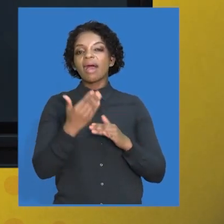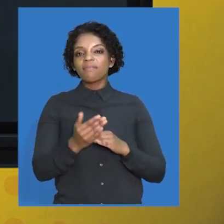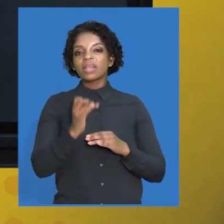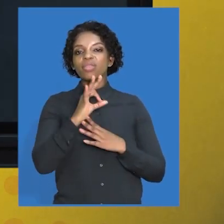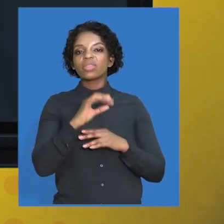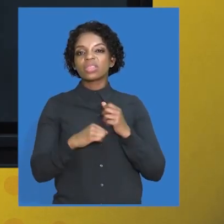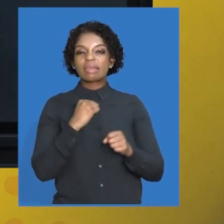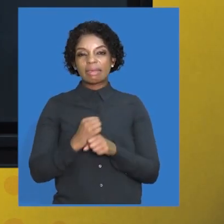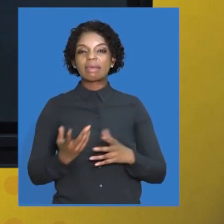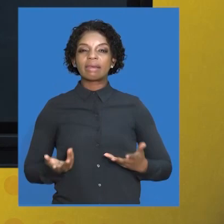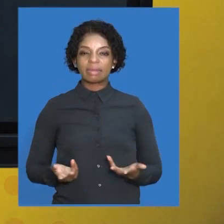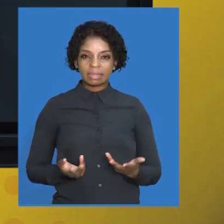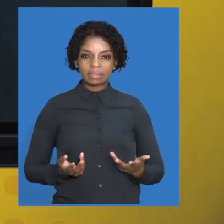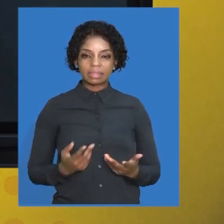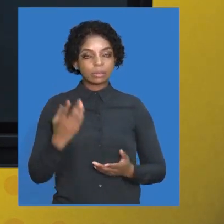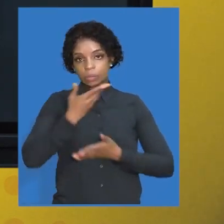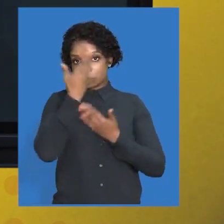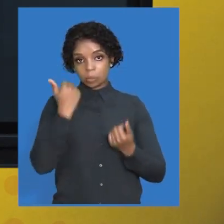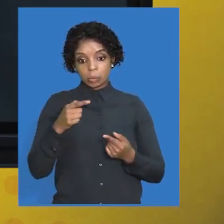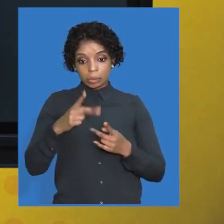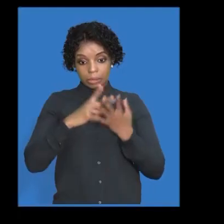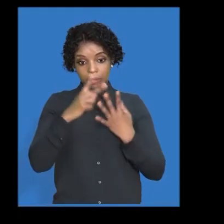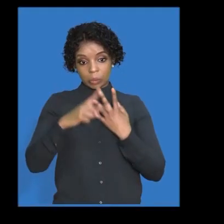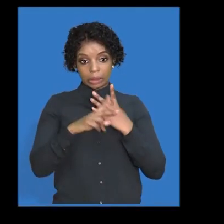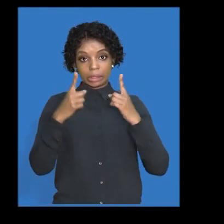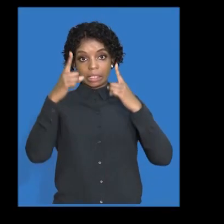determine whether or not these projects have been successful.